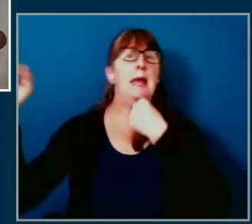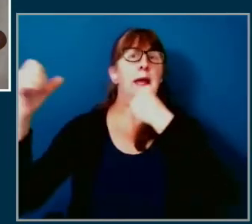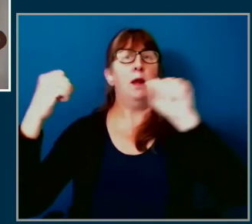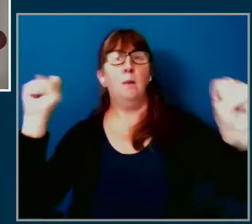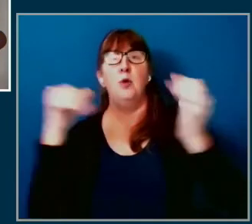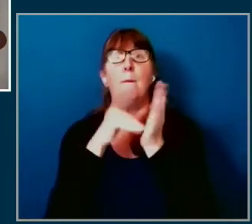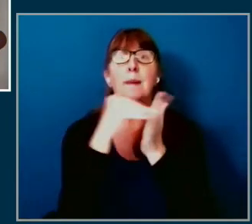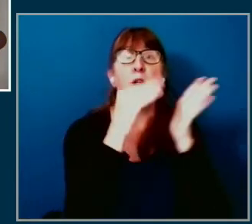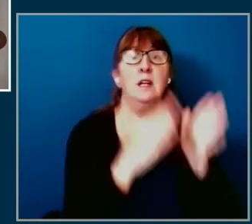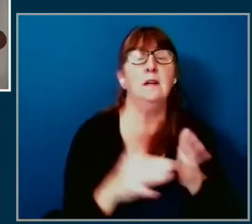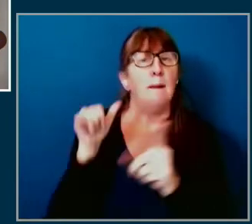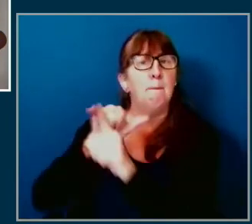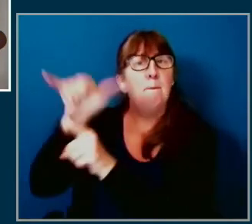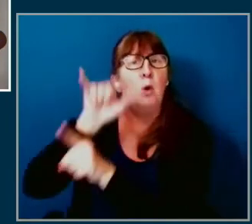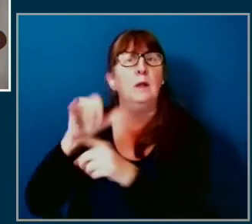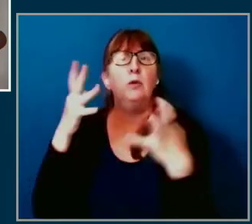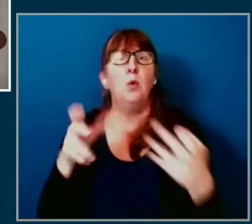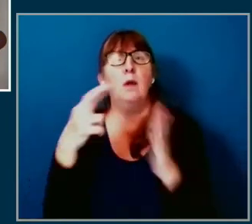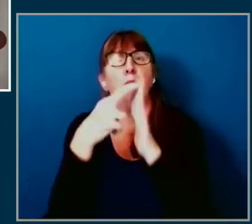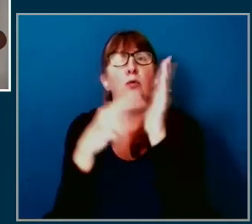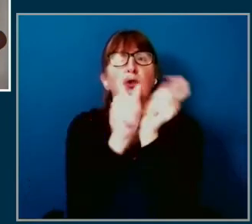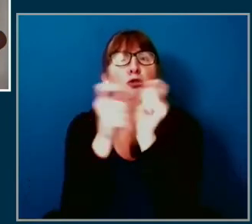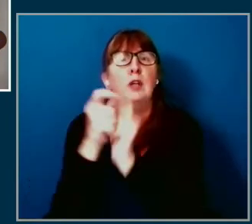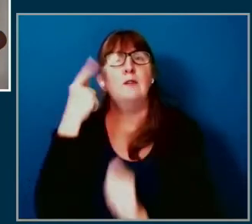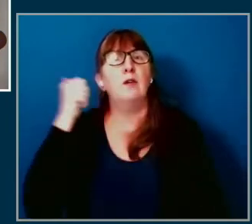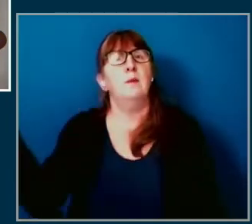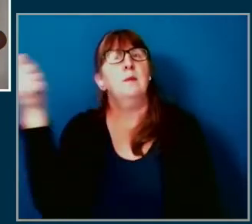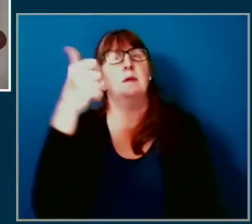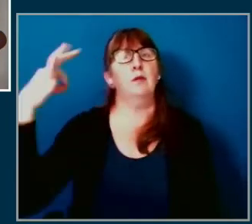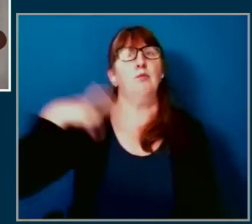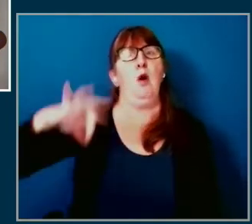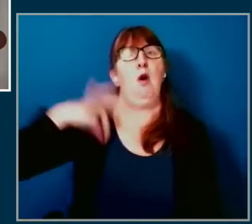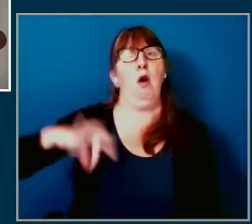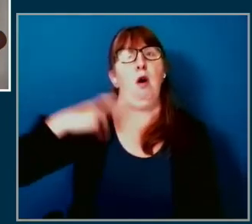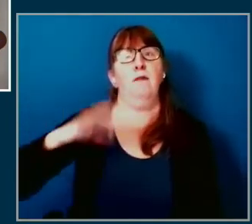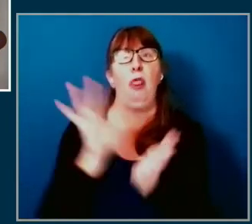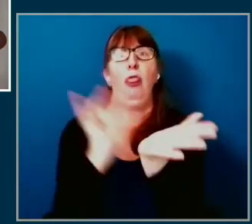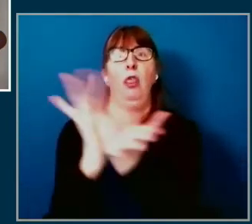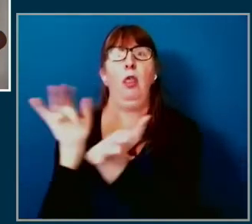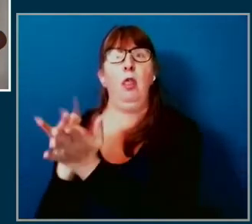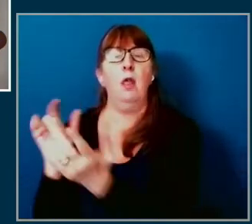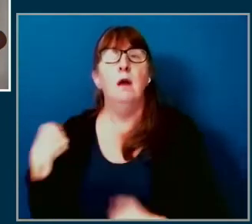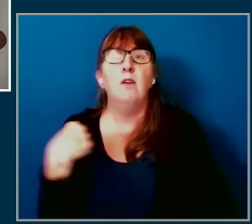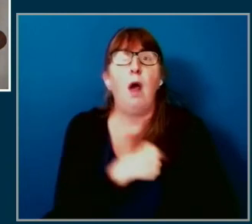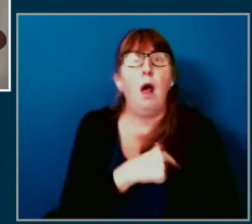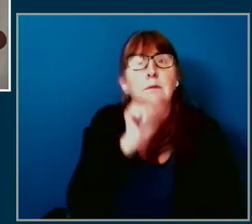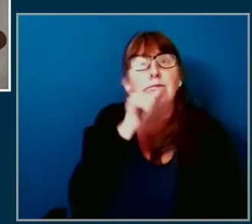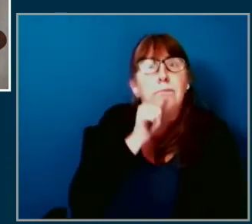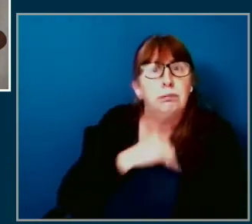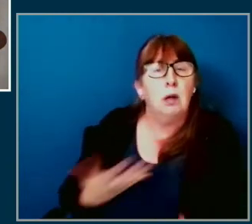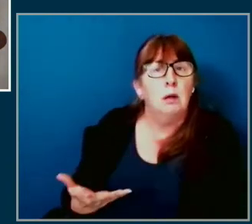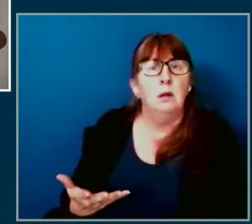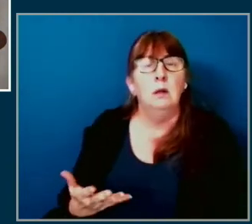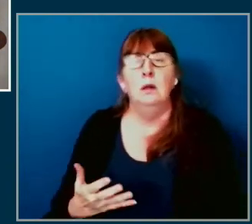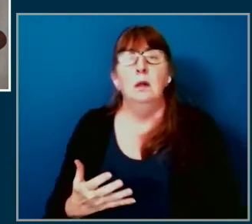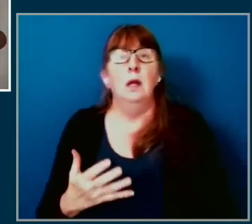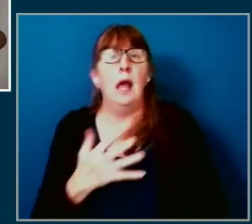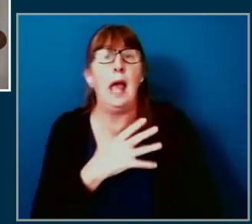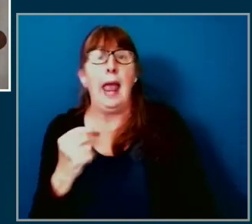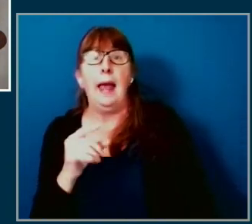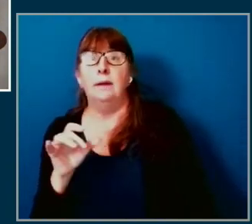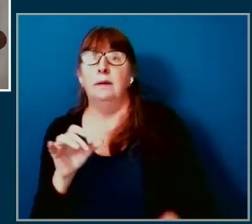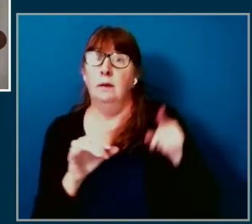who want to change the rules to profit themselves at the expense of the rest of us. And unlike my opponent, I am an